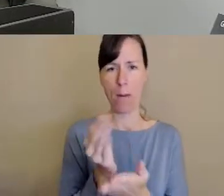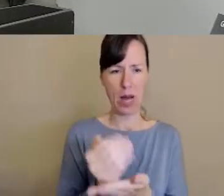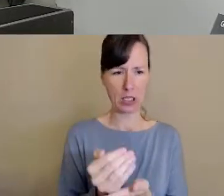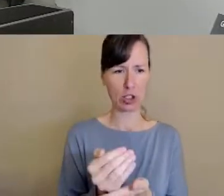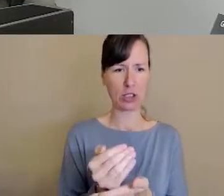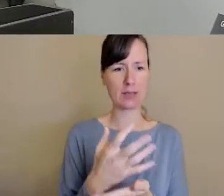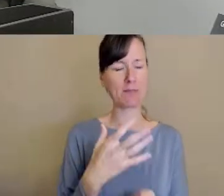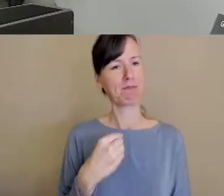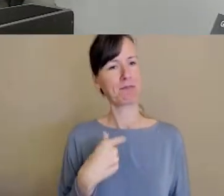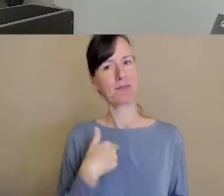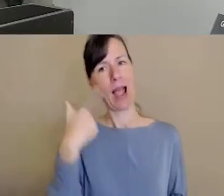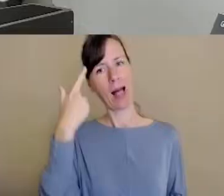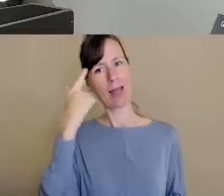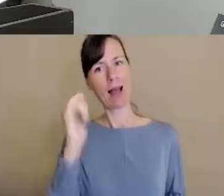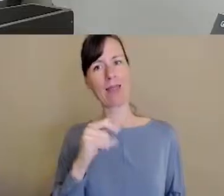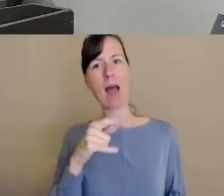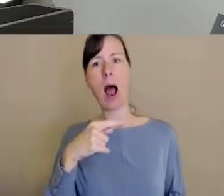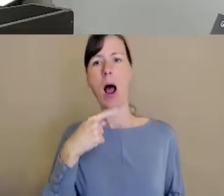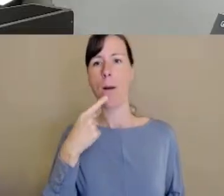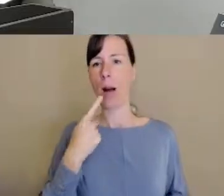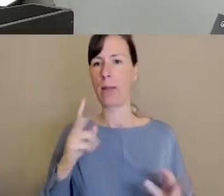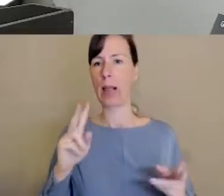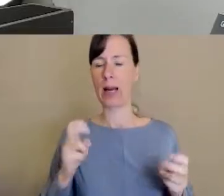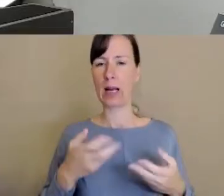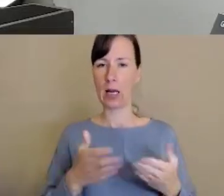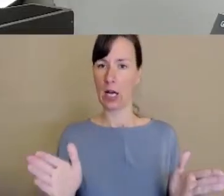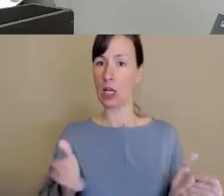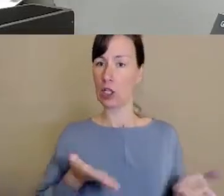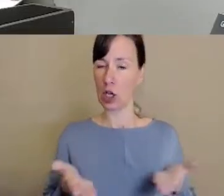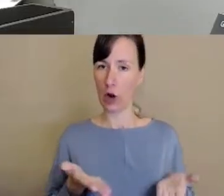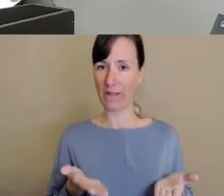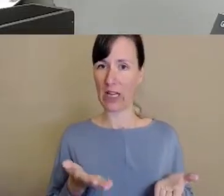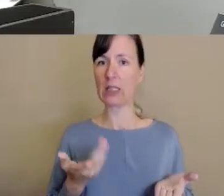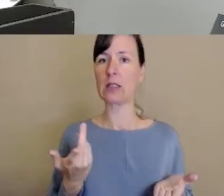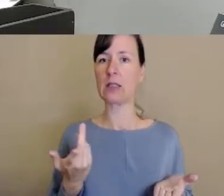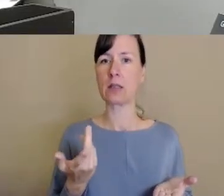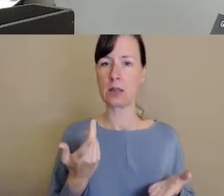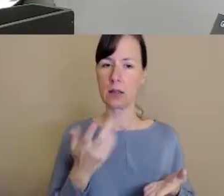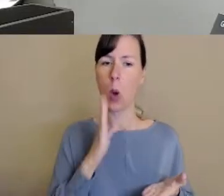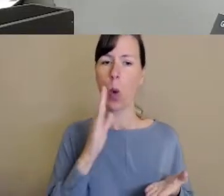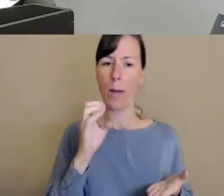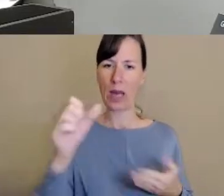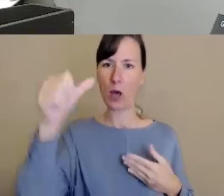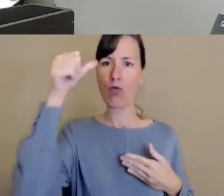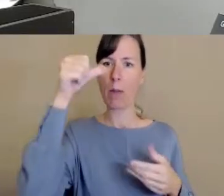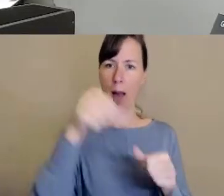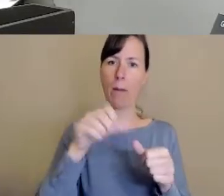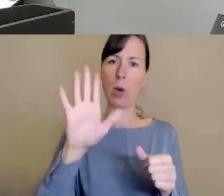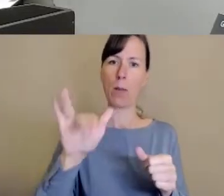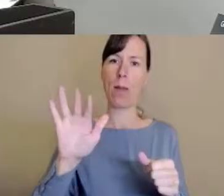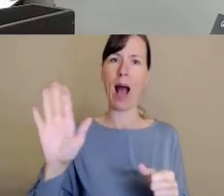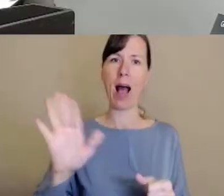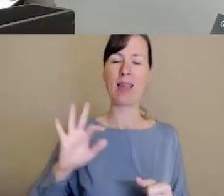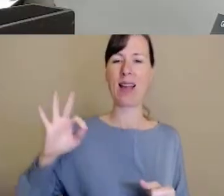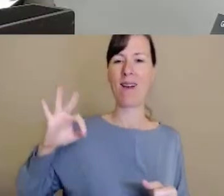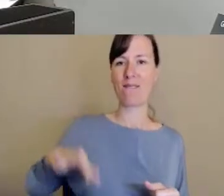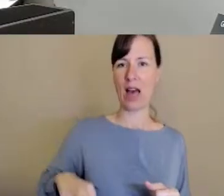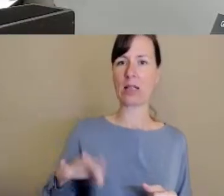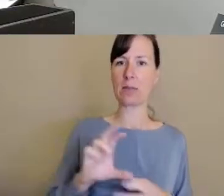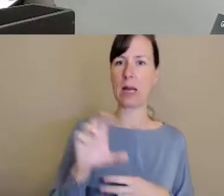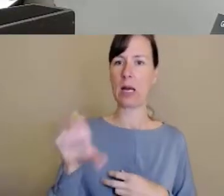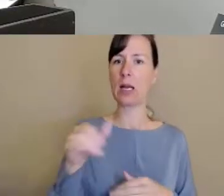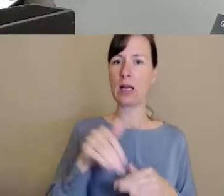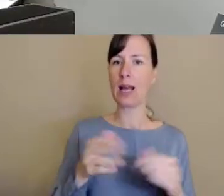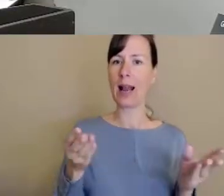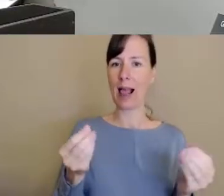servants will be remembered by the investment they make in lands and trees and areas that